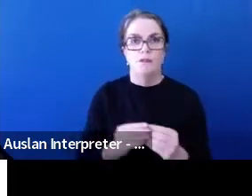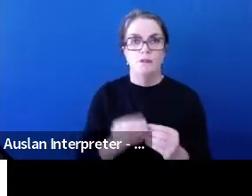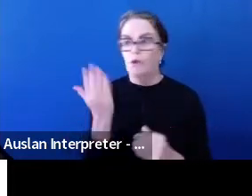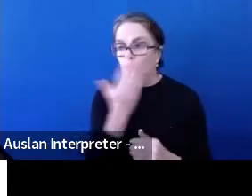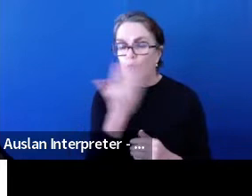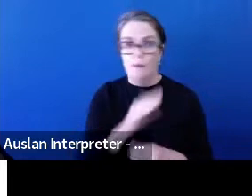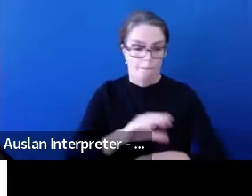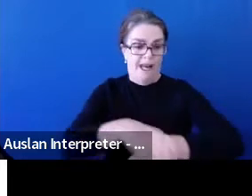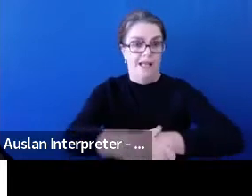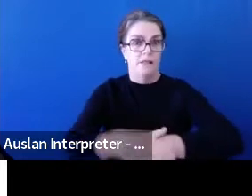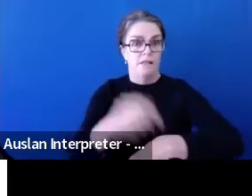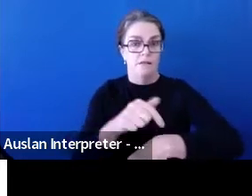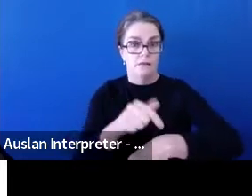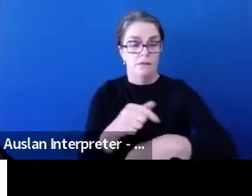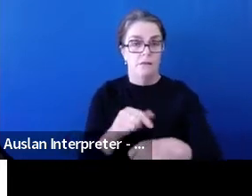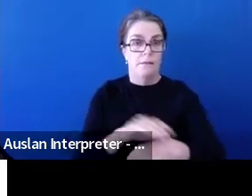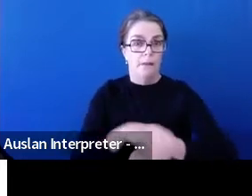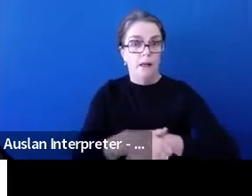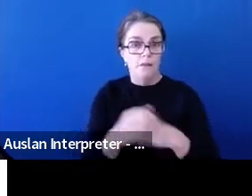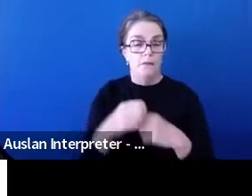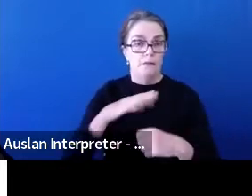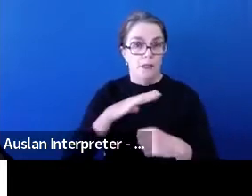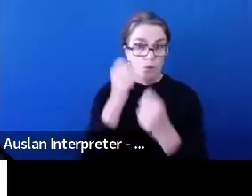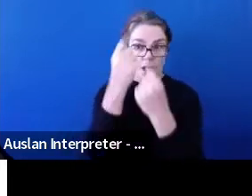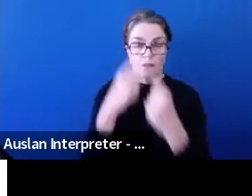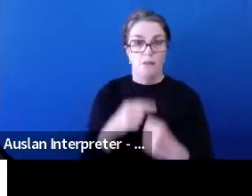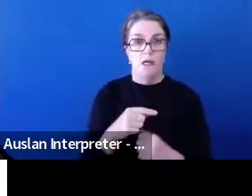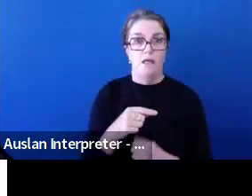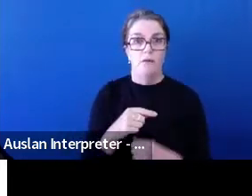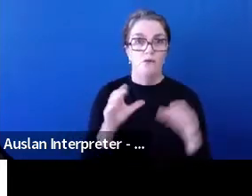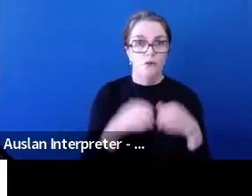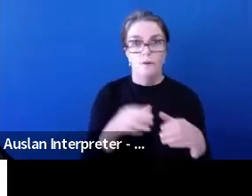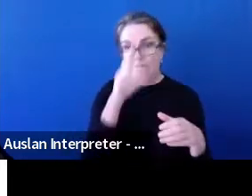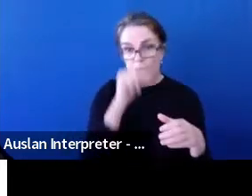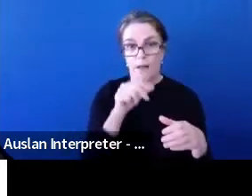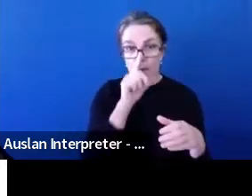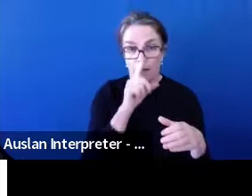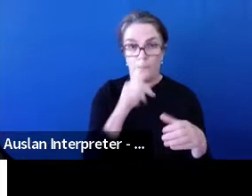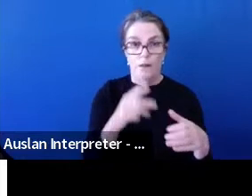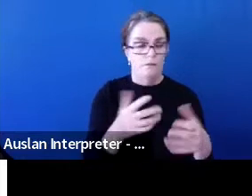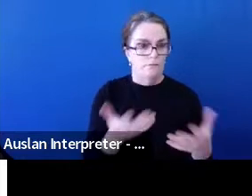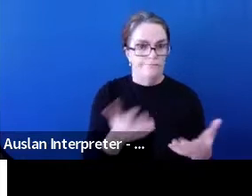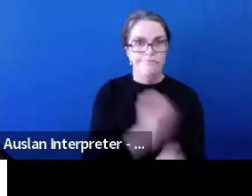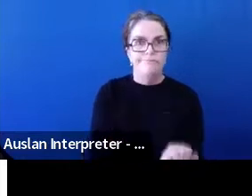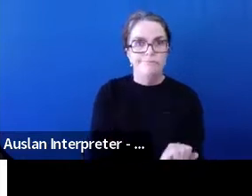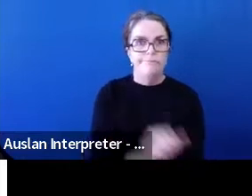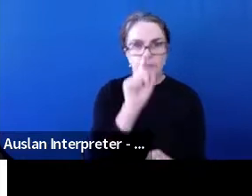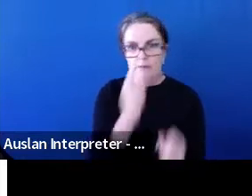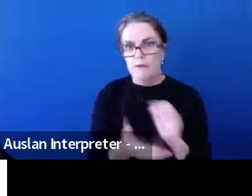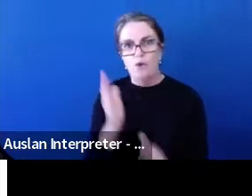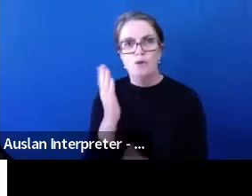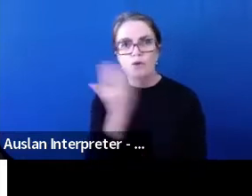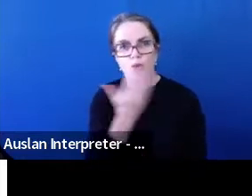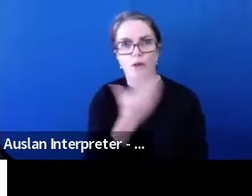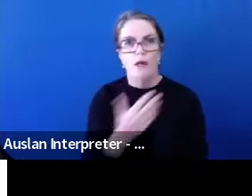understanding you've got groups of young people moving around, they're not able to go to school, they have to find things. How do